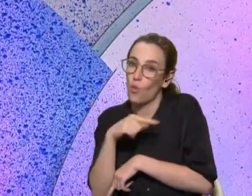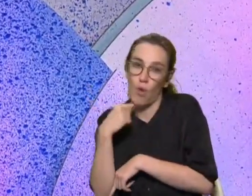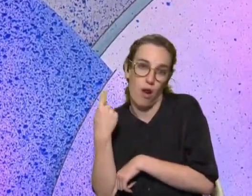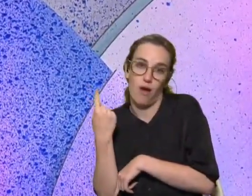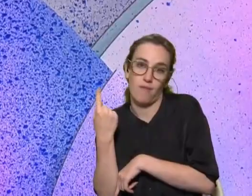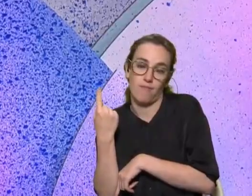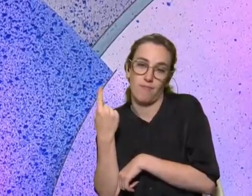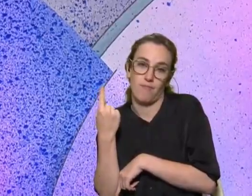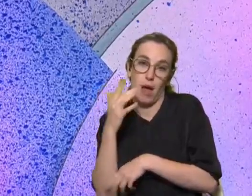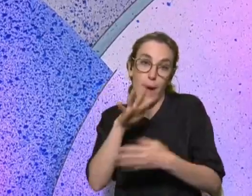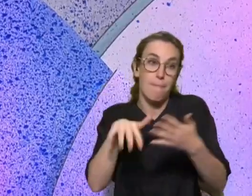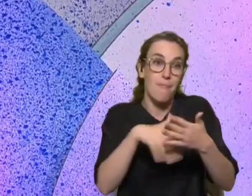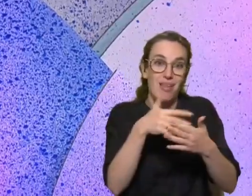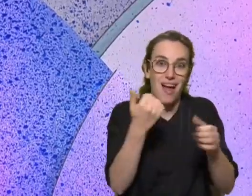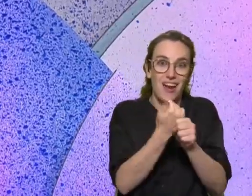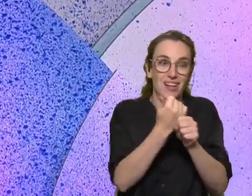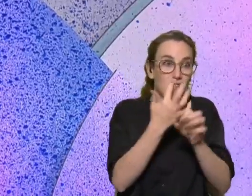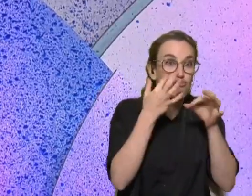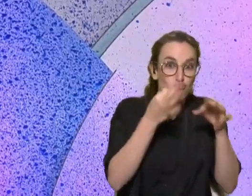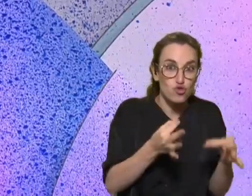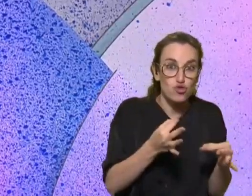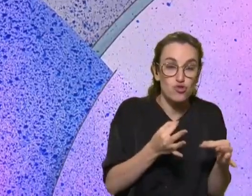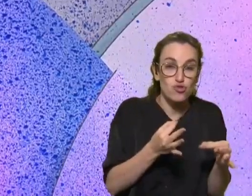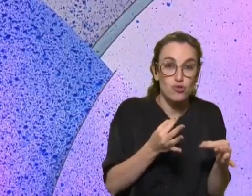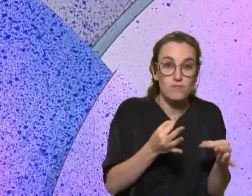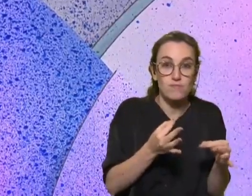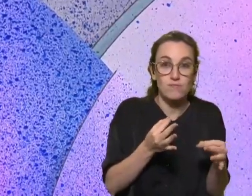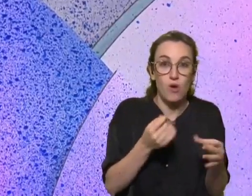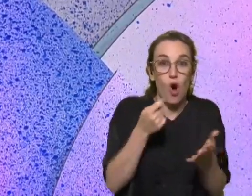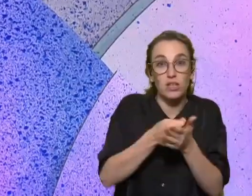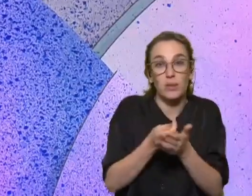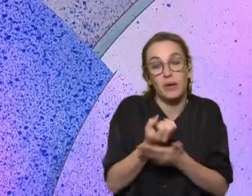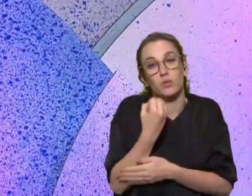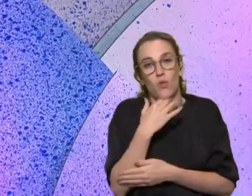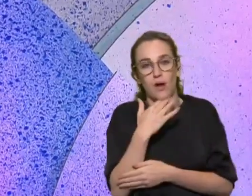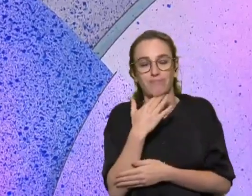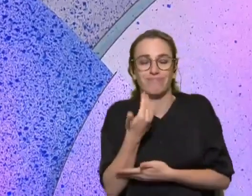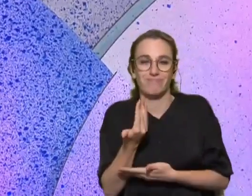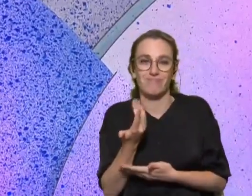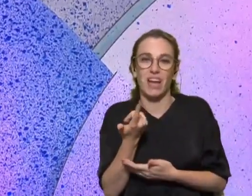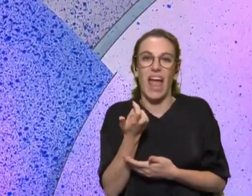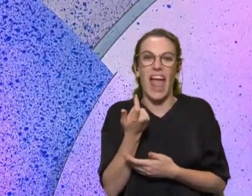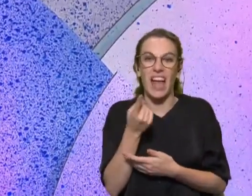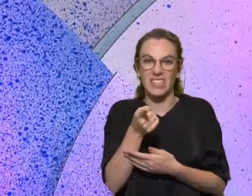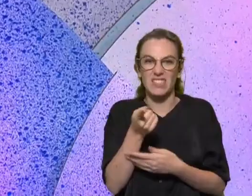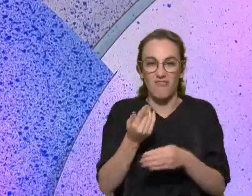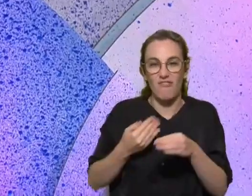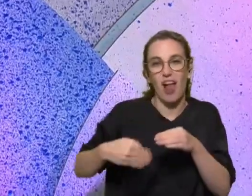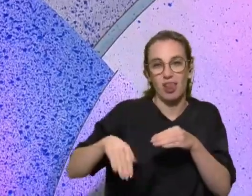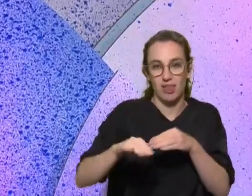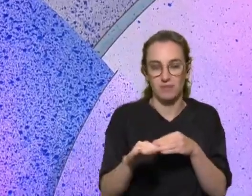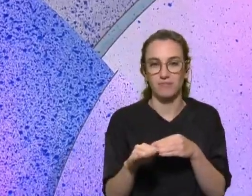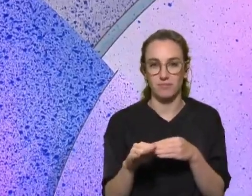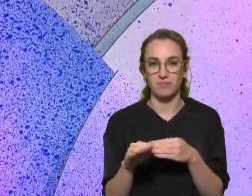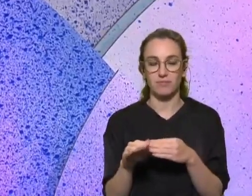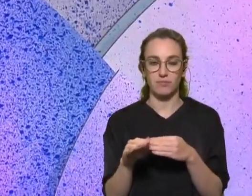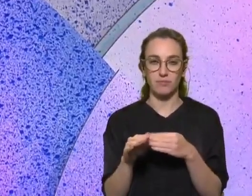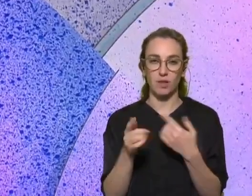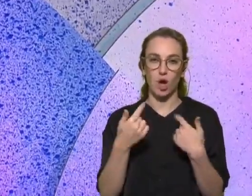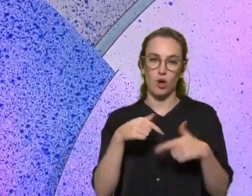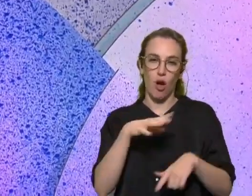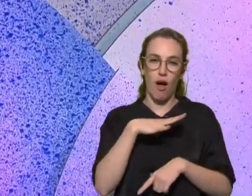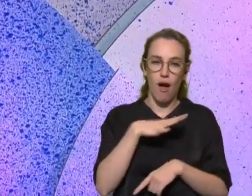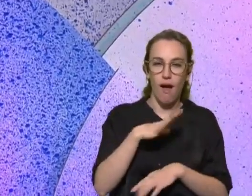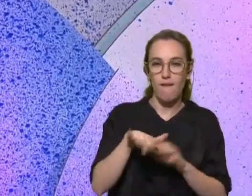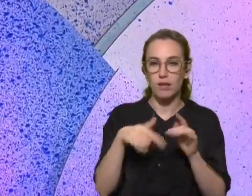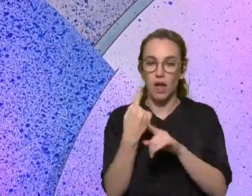specific action plans. We have no budgets. And so I think in this case, we want